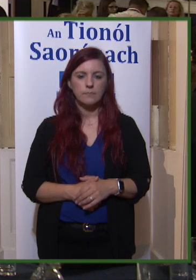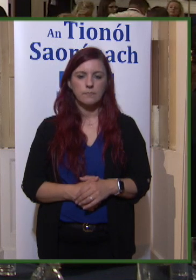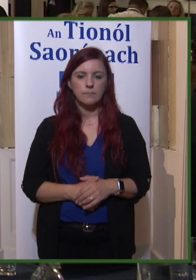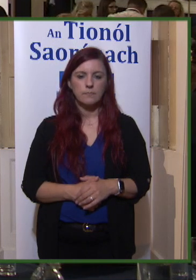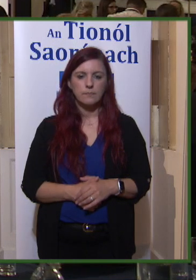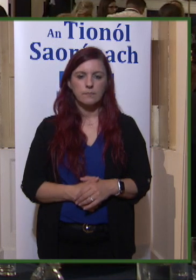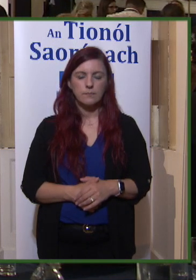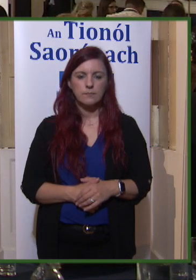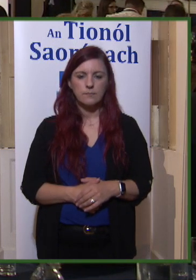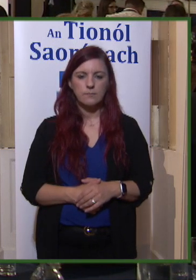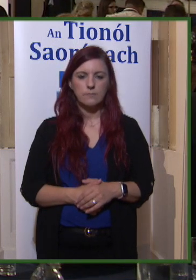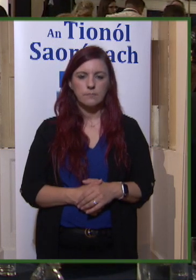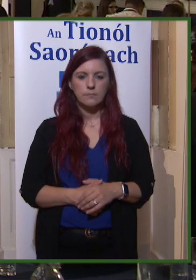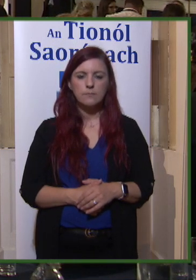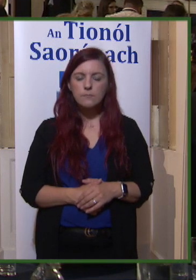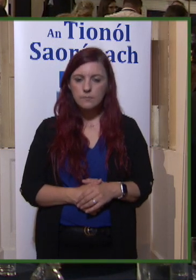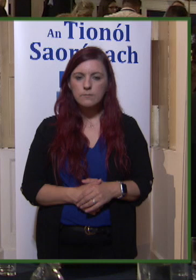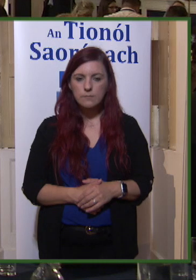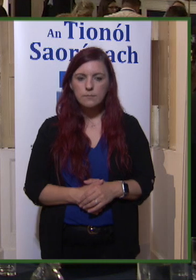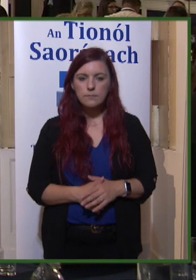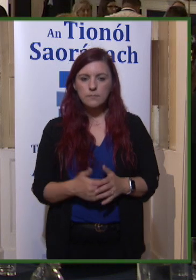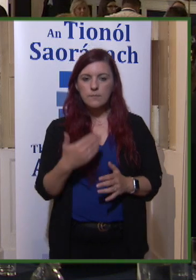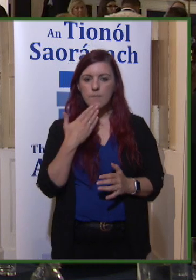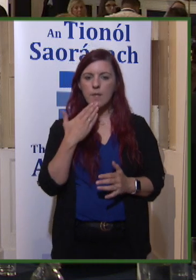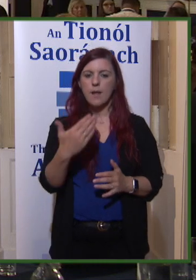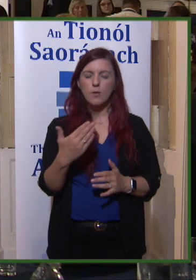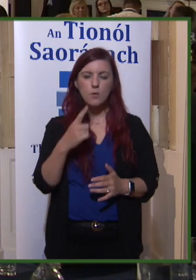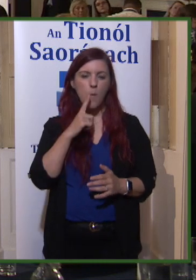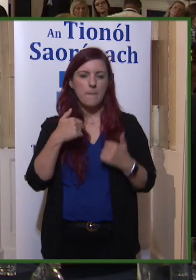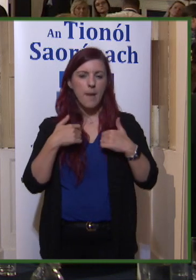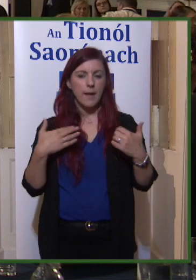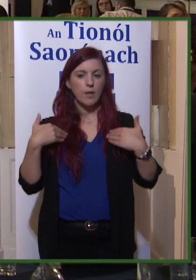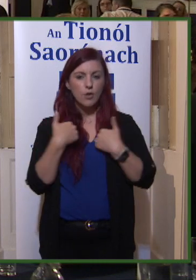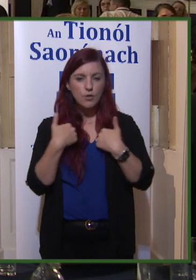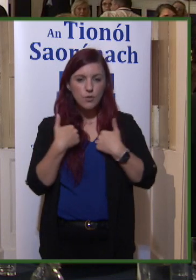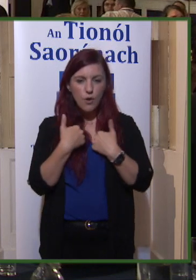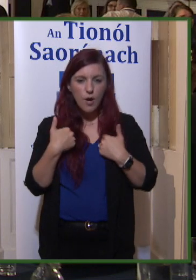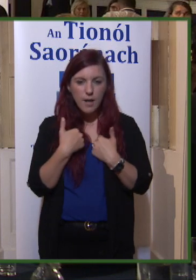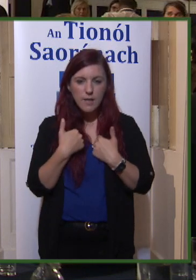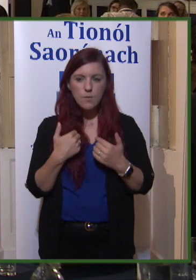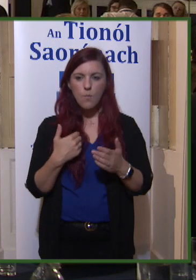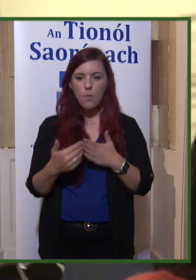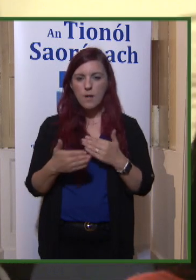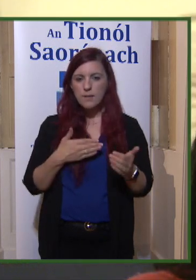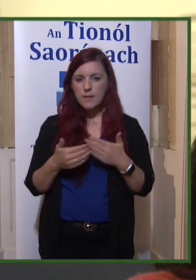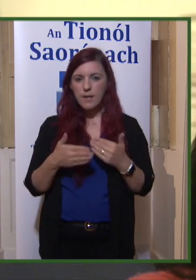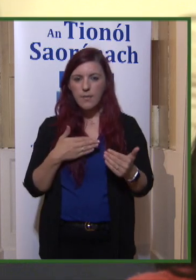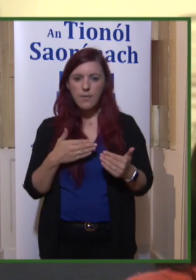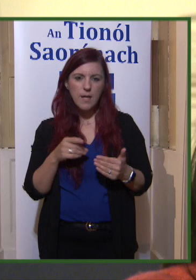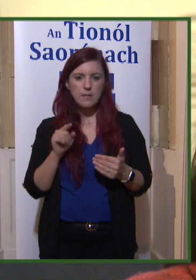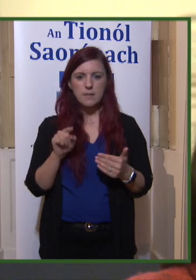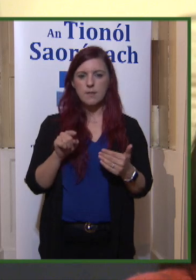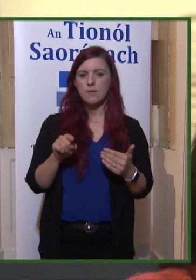Thanks very much. I'm Nicole. I suppose my concern around the 100 numbers would be that in smaller groups like that,